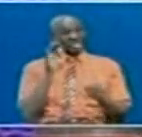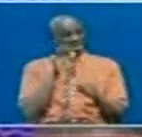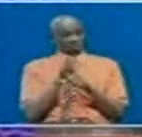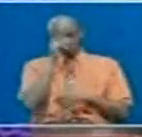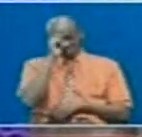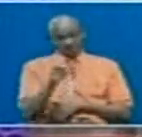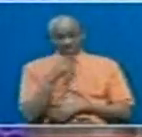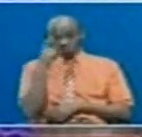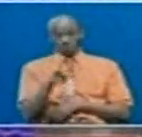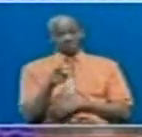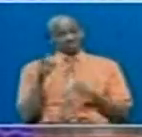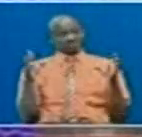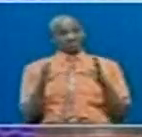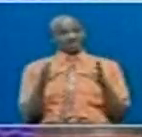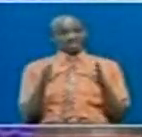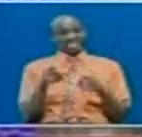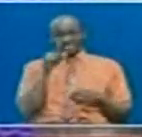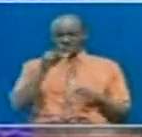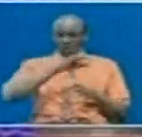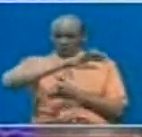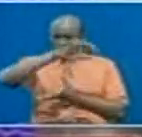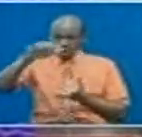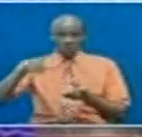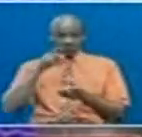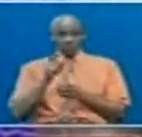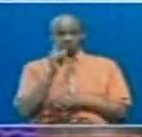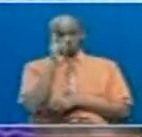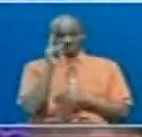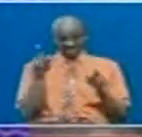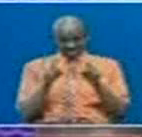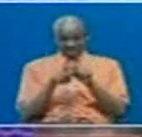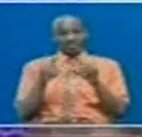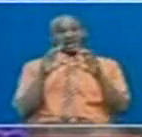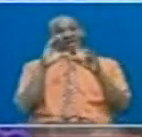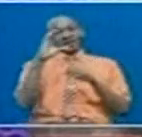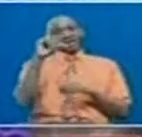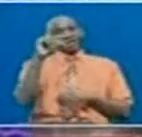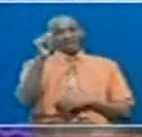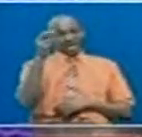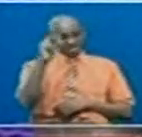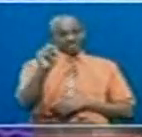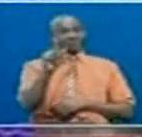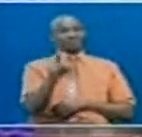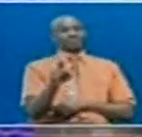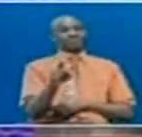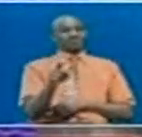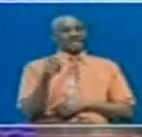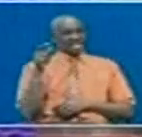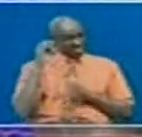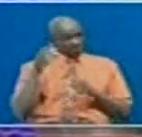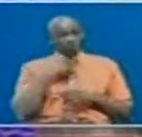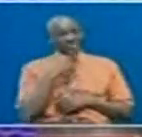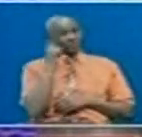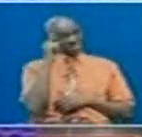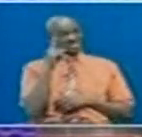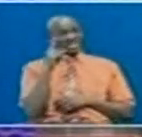respect, it's alleged, they all come from the same clan. And for us to understand the